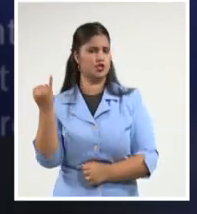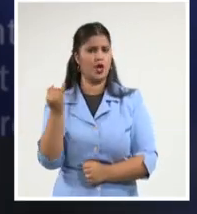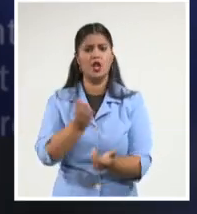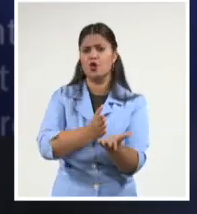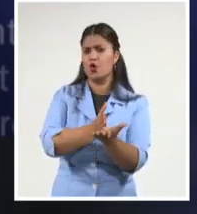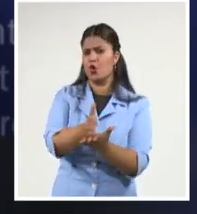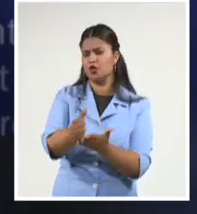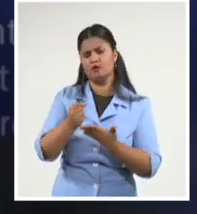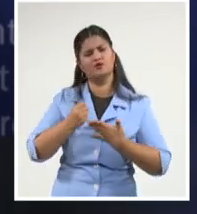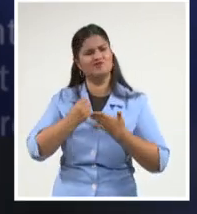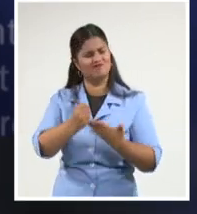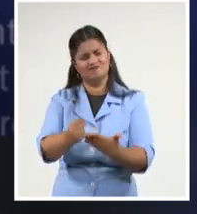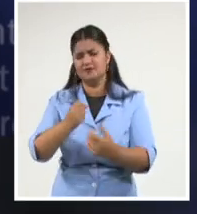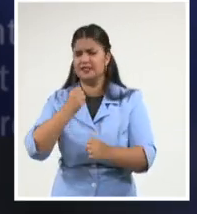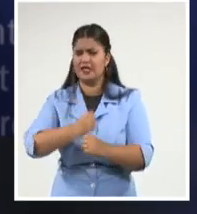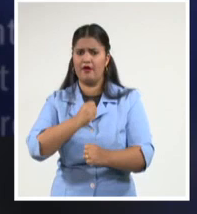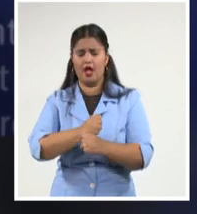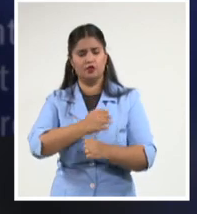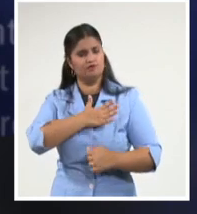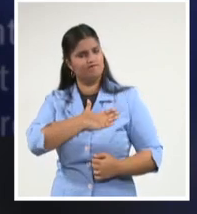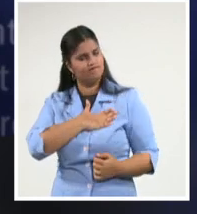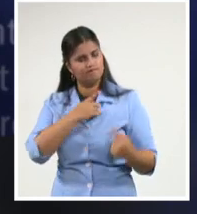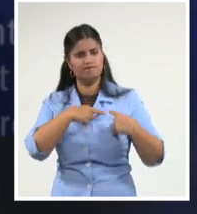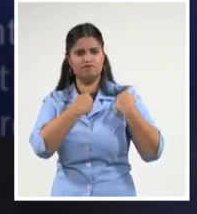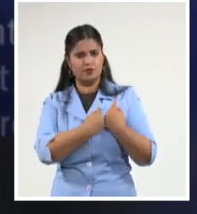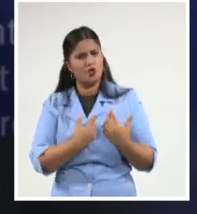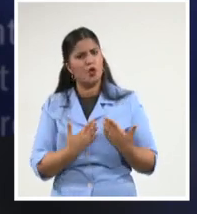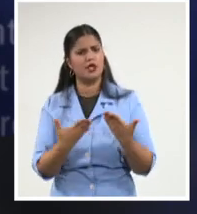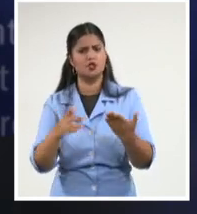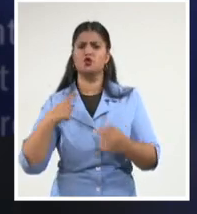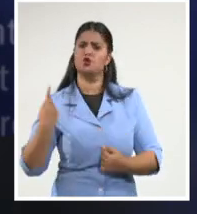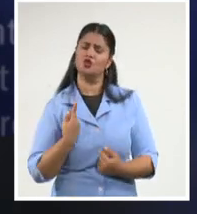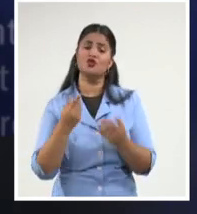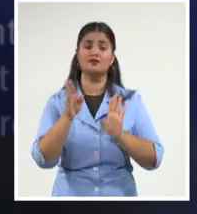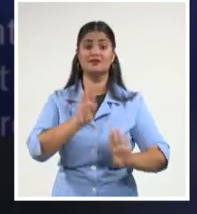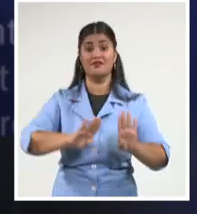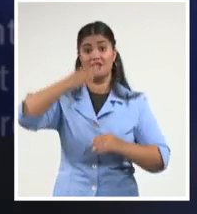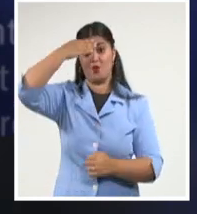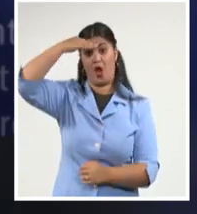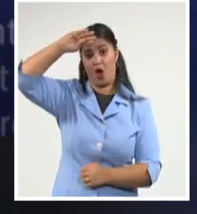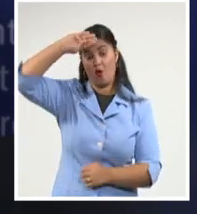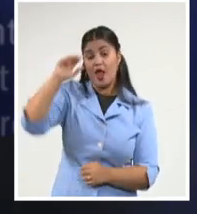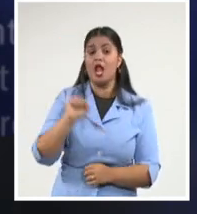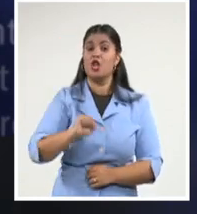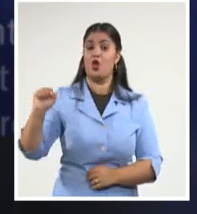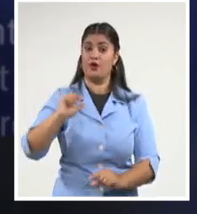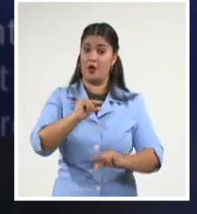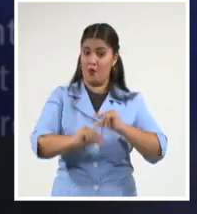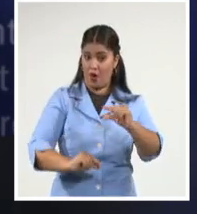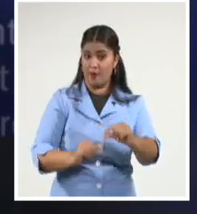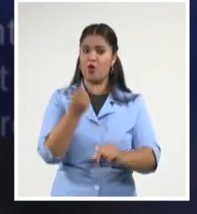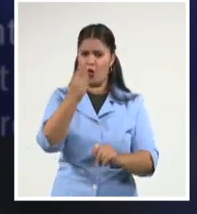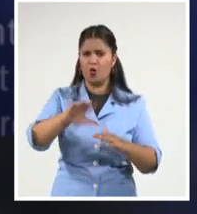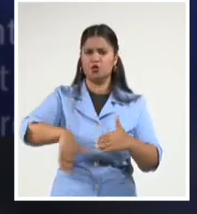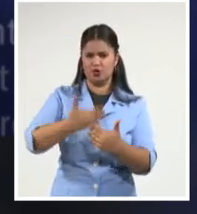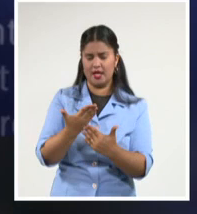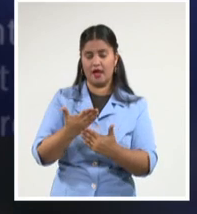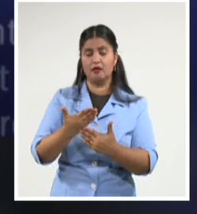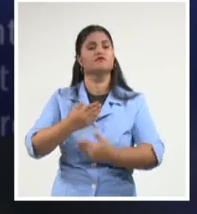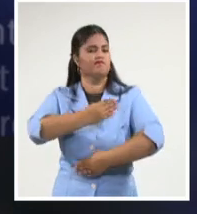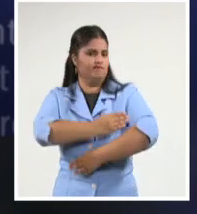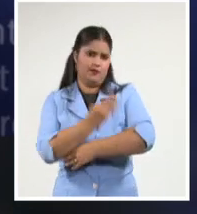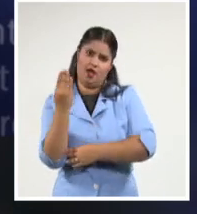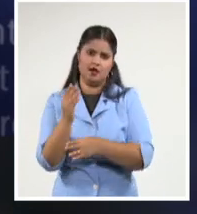to support their struggle until we achieve the elimination of the blockade and put an end to